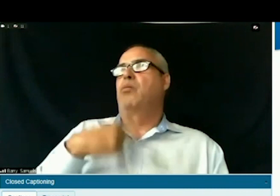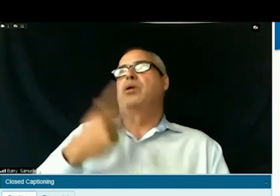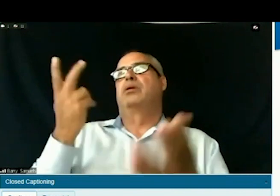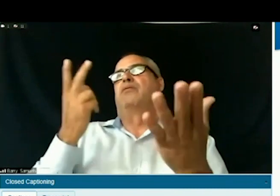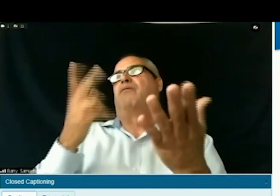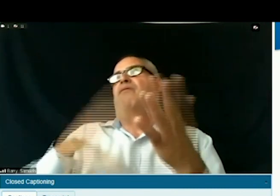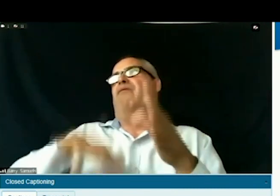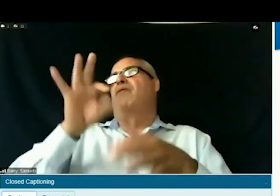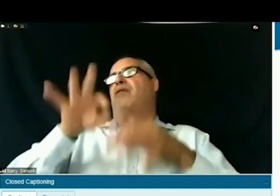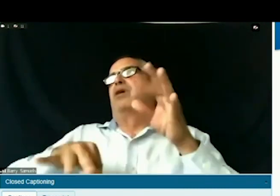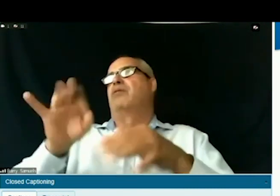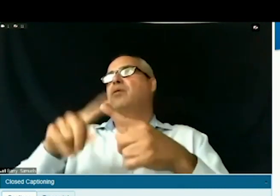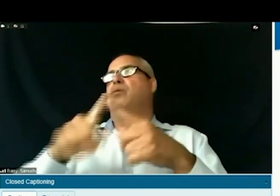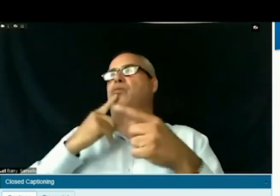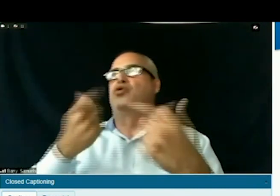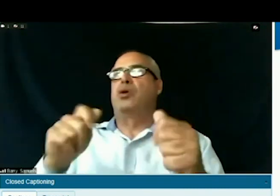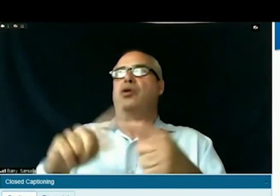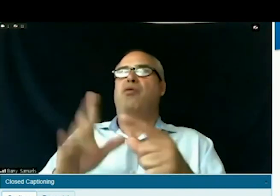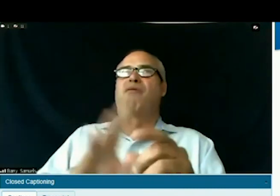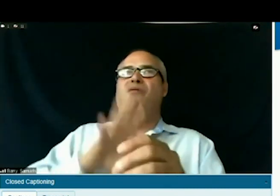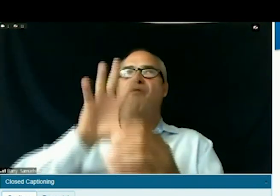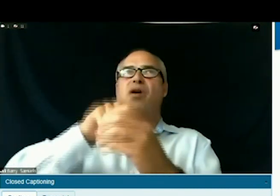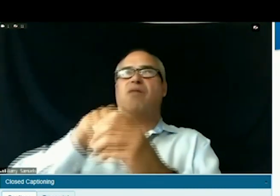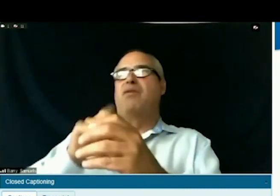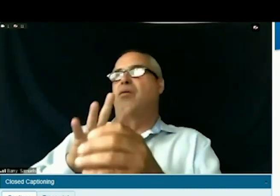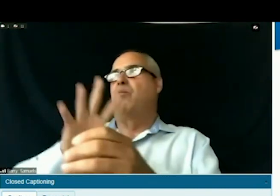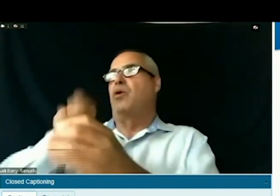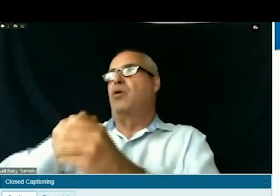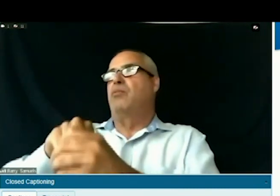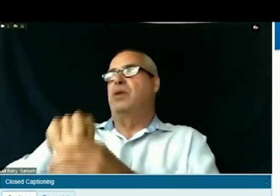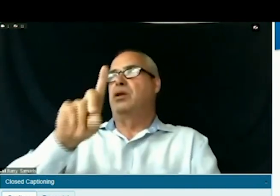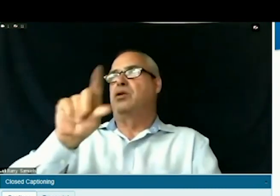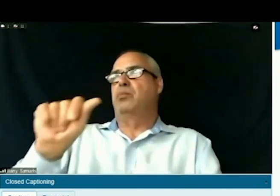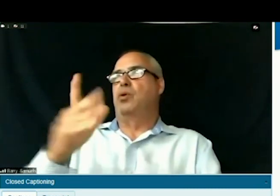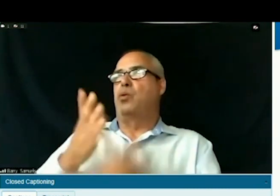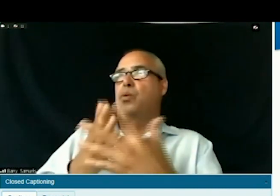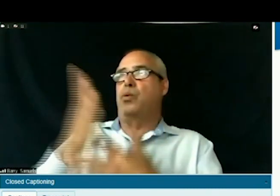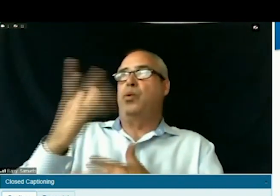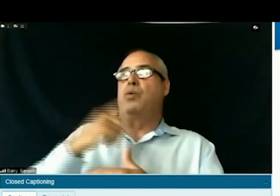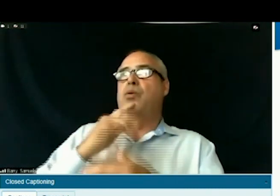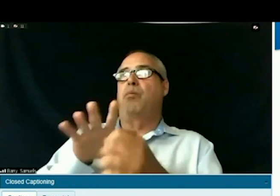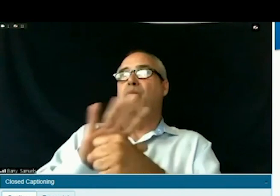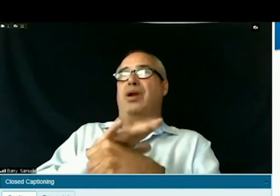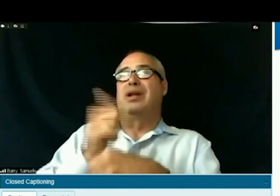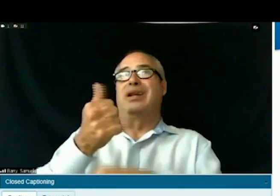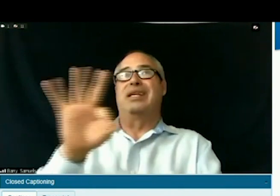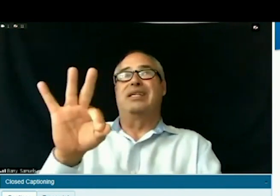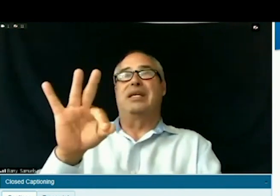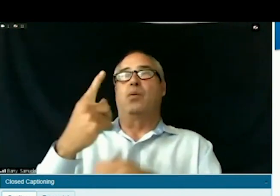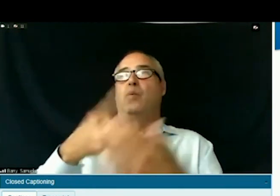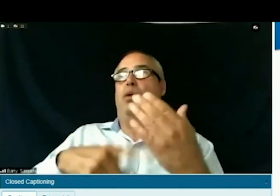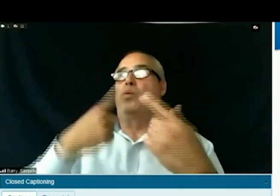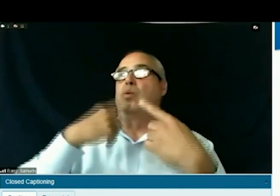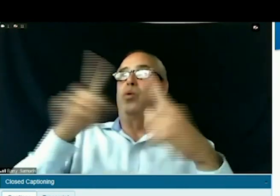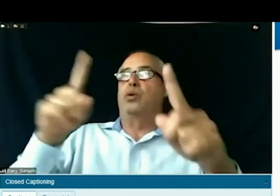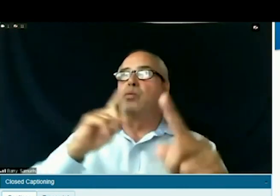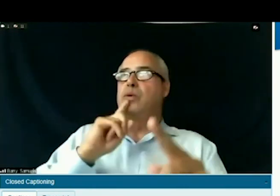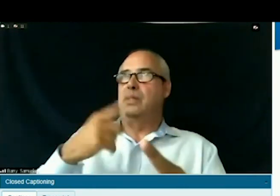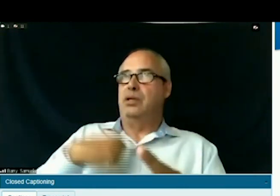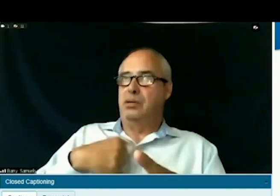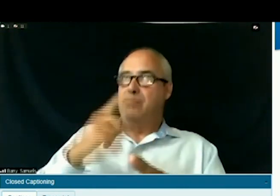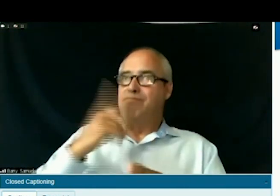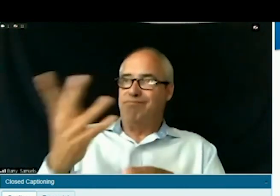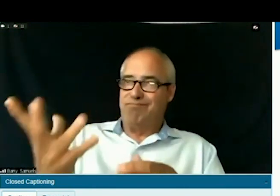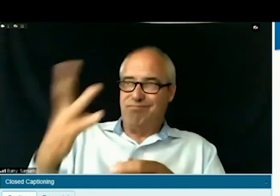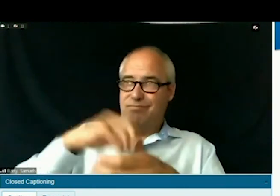ways, to try to engage with people with disabilities throughout this pandemic without asking what would even work. So I think it just seems so